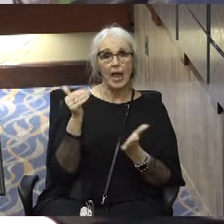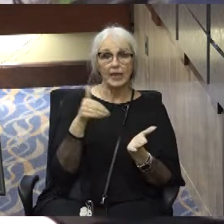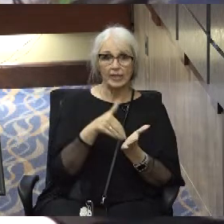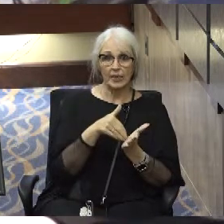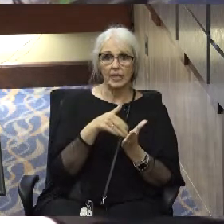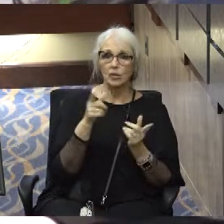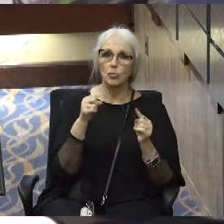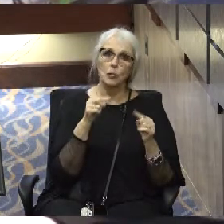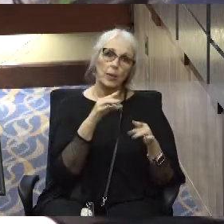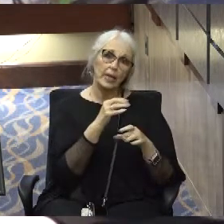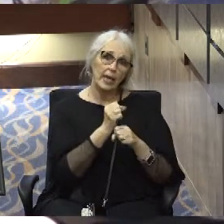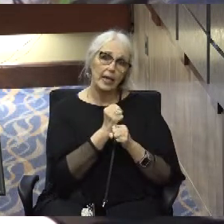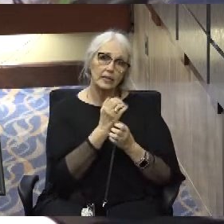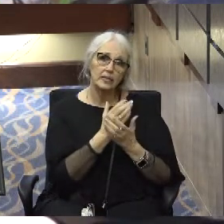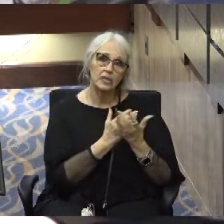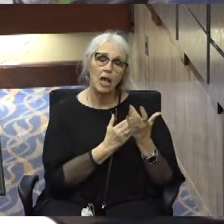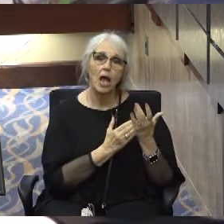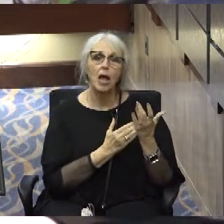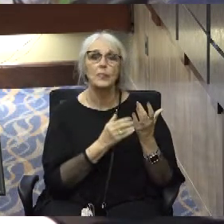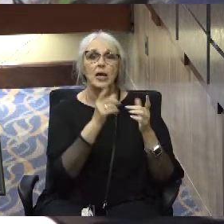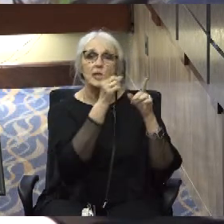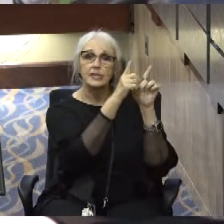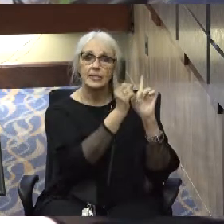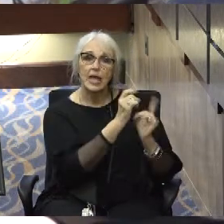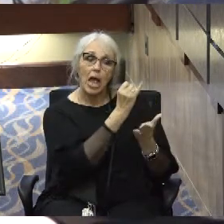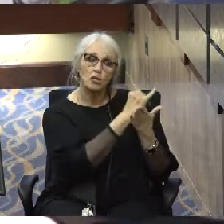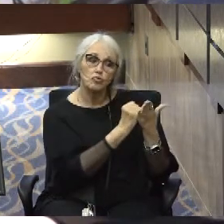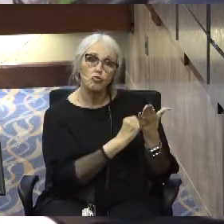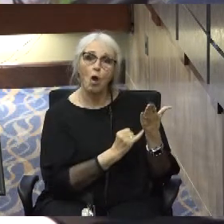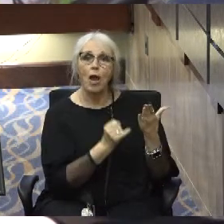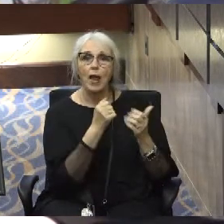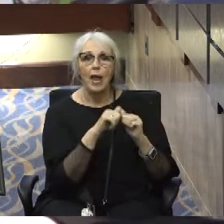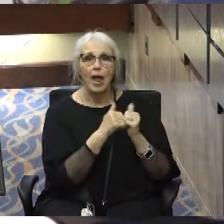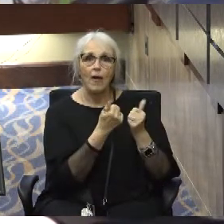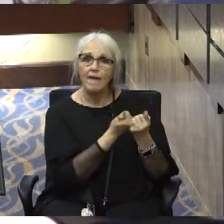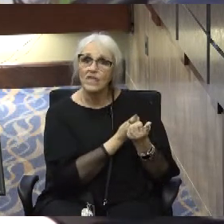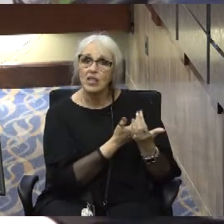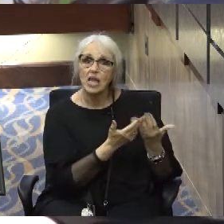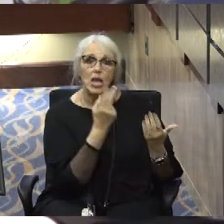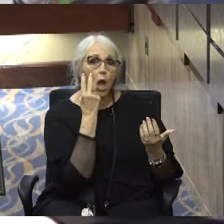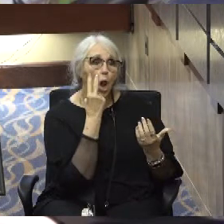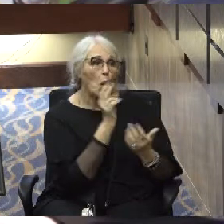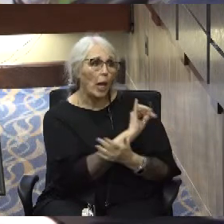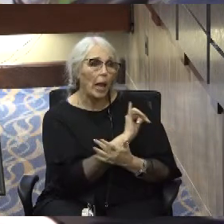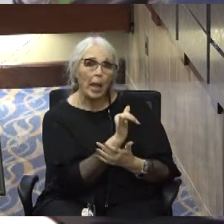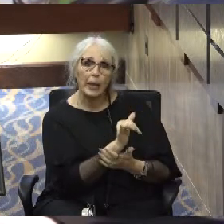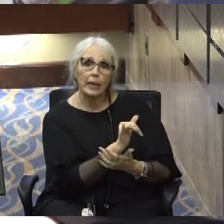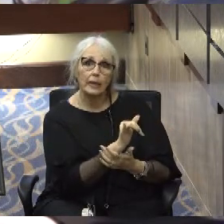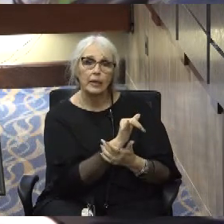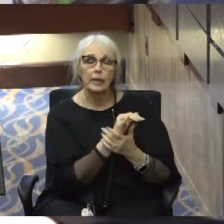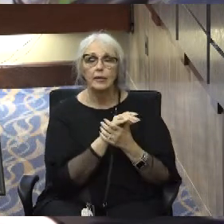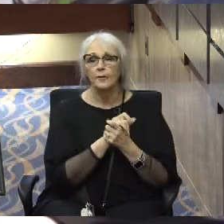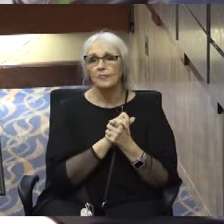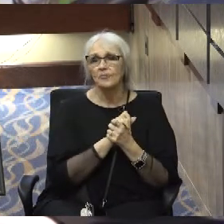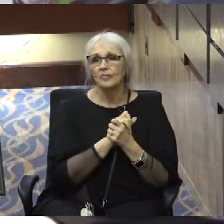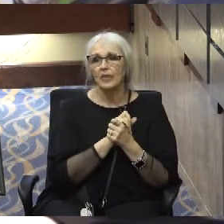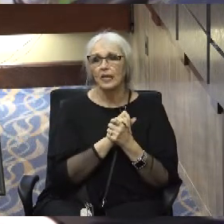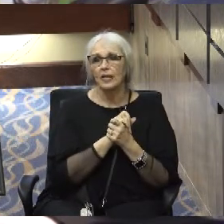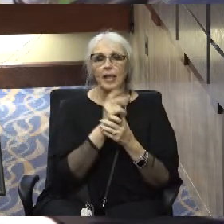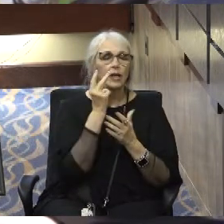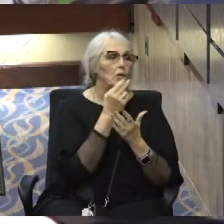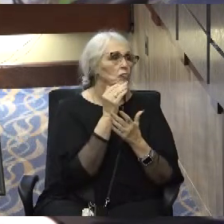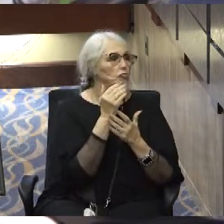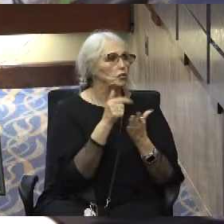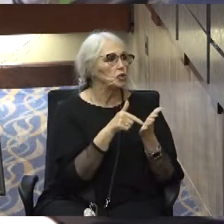some architectural design drawings of what everything's going to look like that are reflective